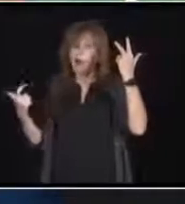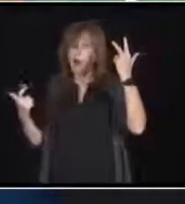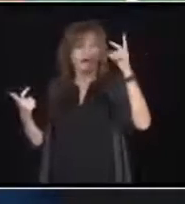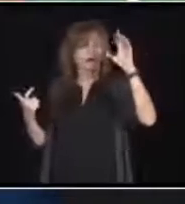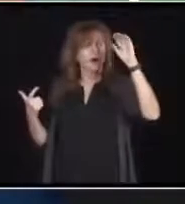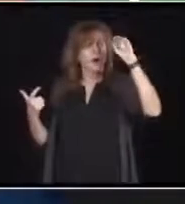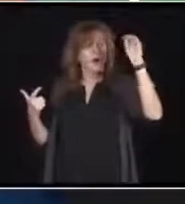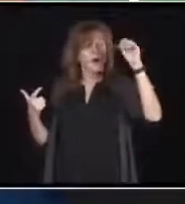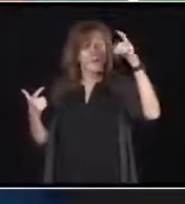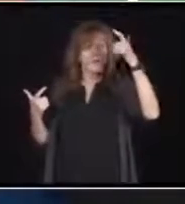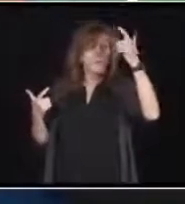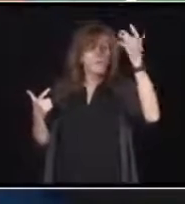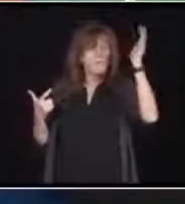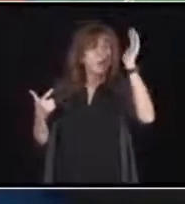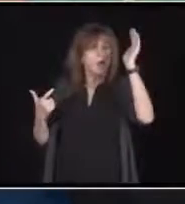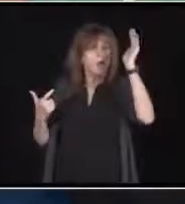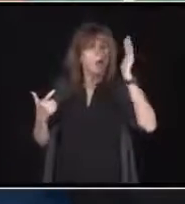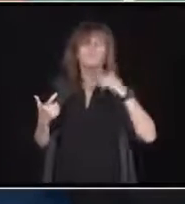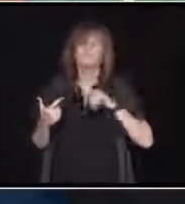Yaffe.